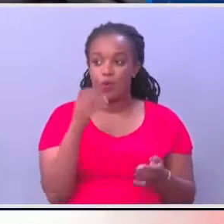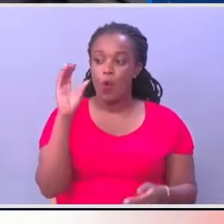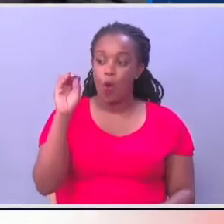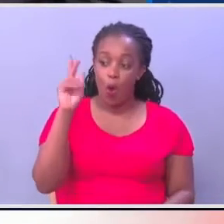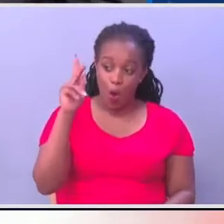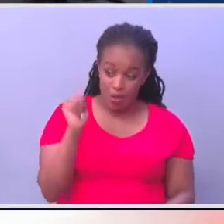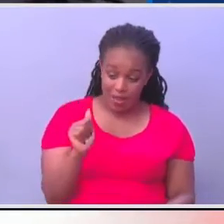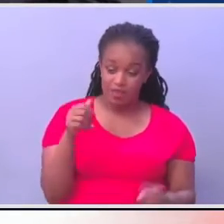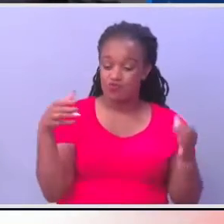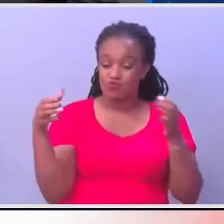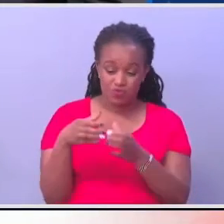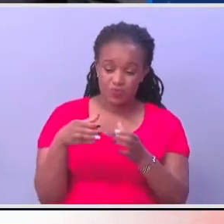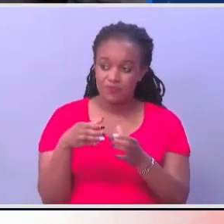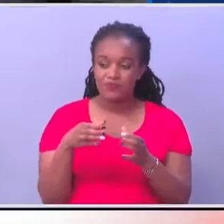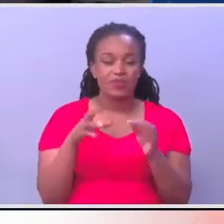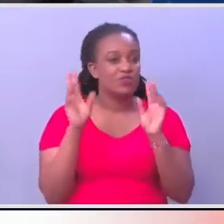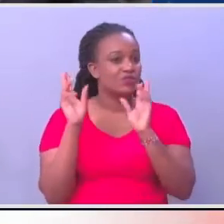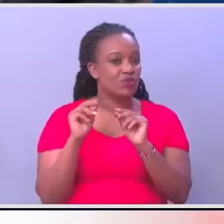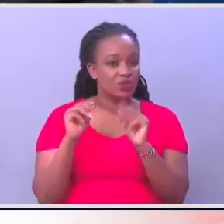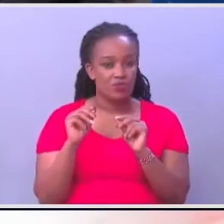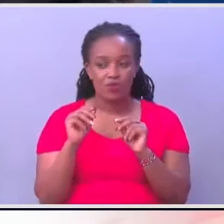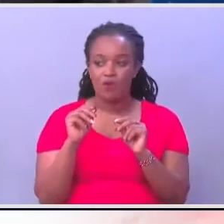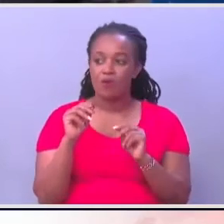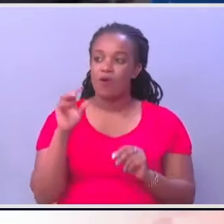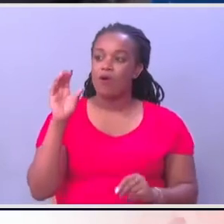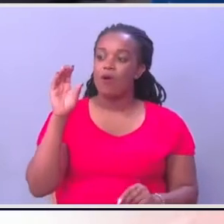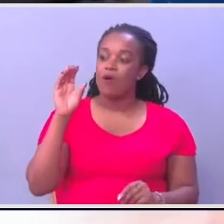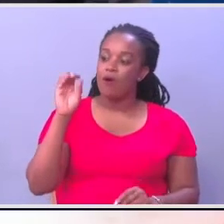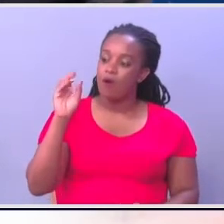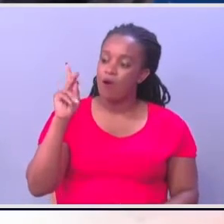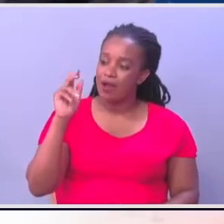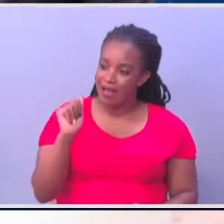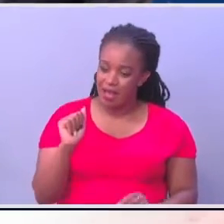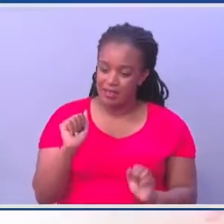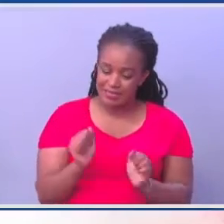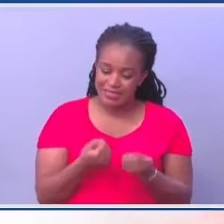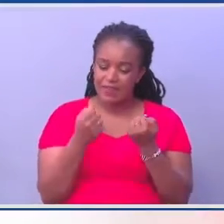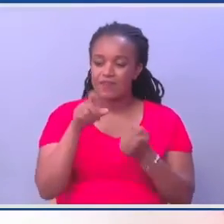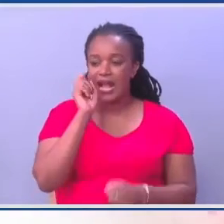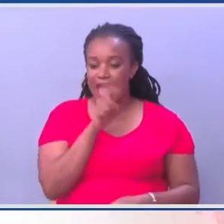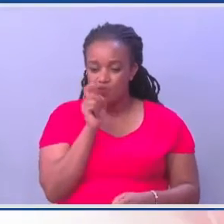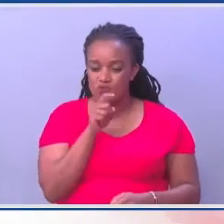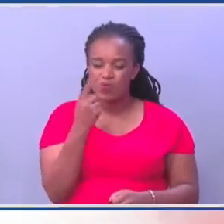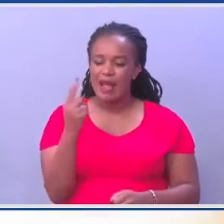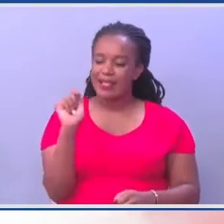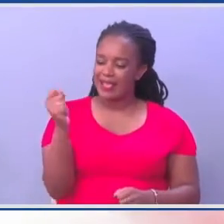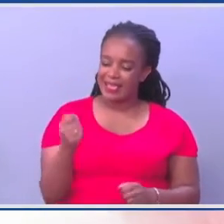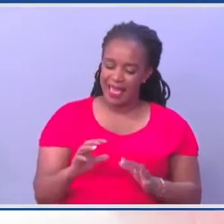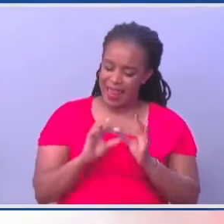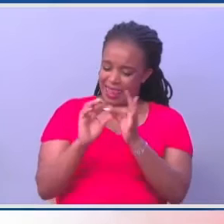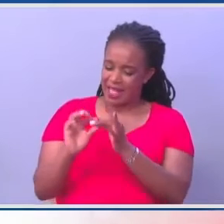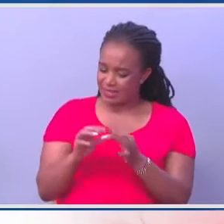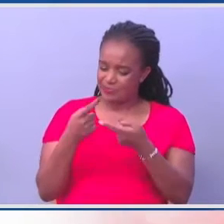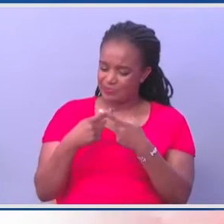No, they call themselves One Kenya. I call them Okoa Kanu because you can't say One Kenya alliance when among